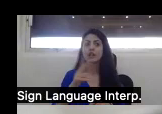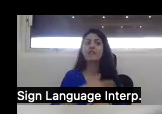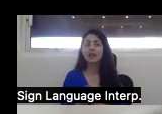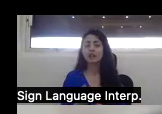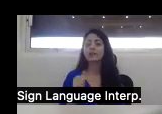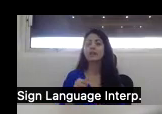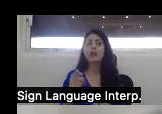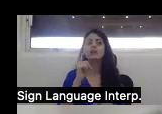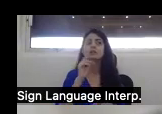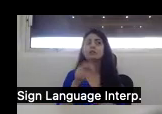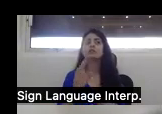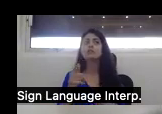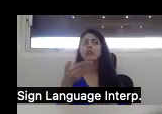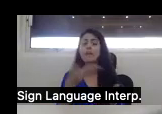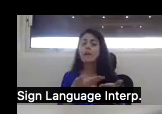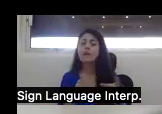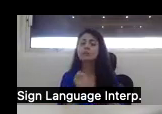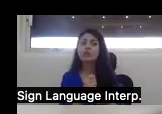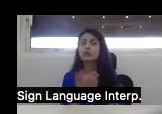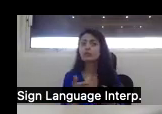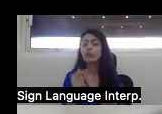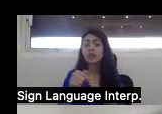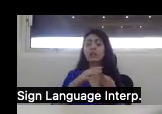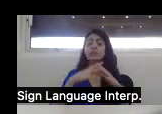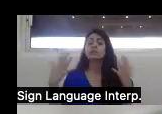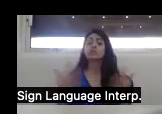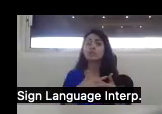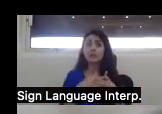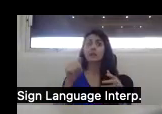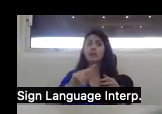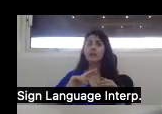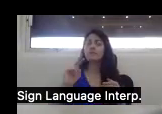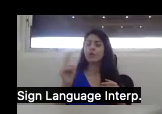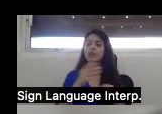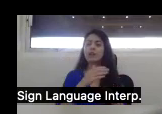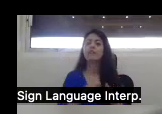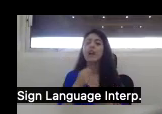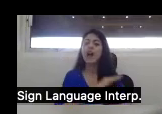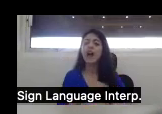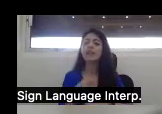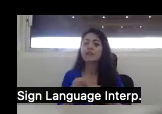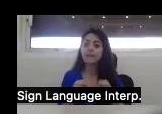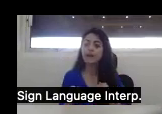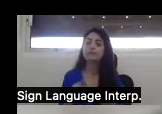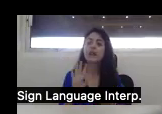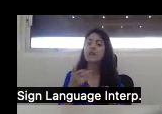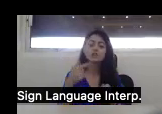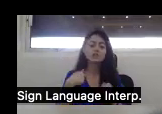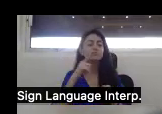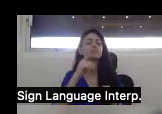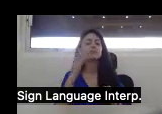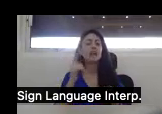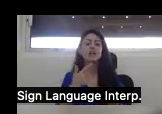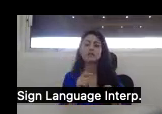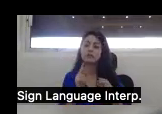So while we are advocating for income security, disability cost, and healthcare, this social